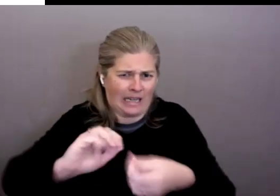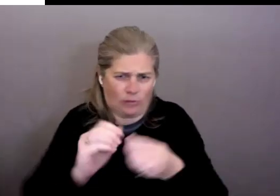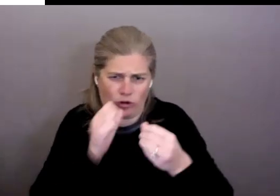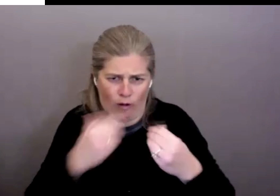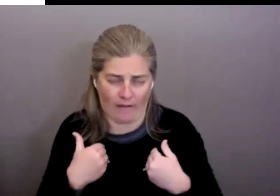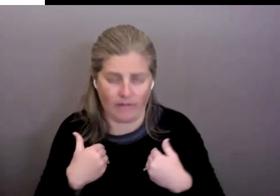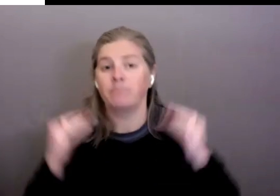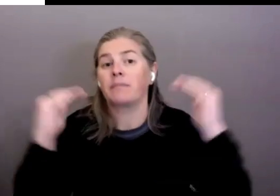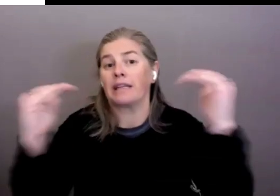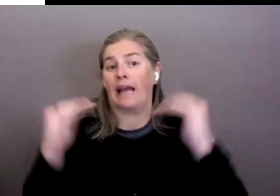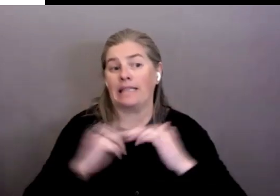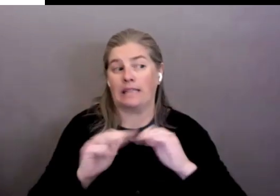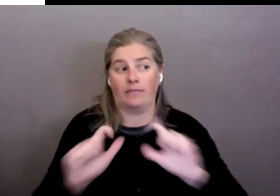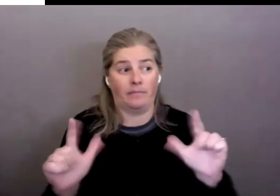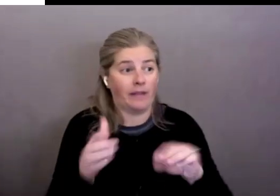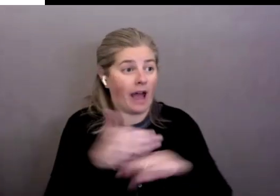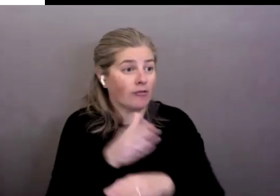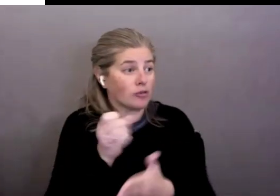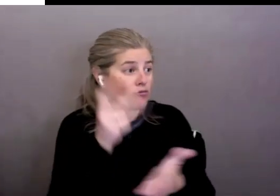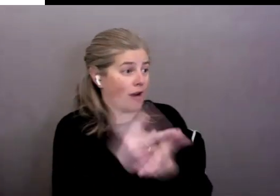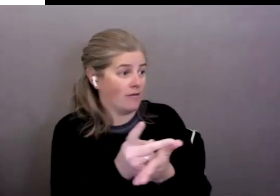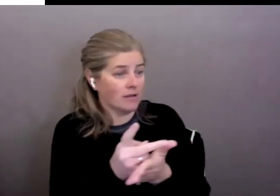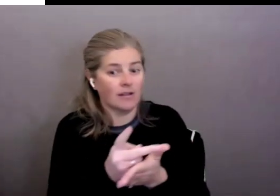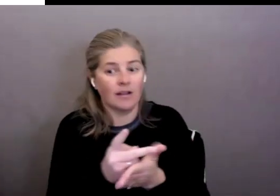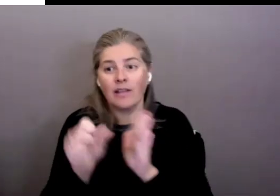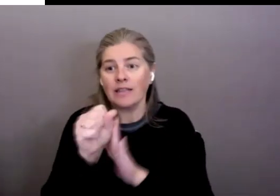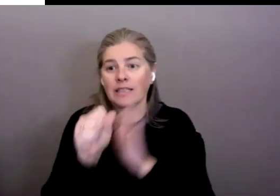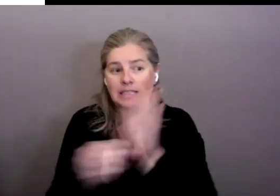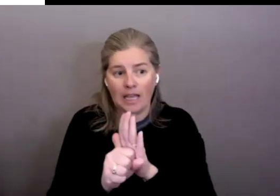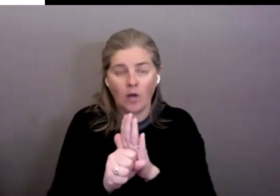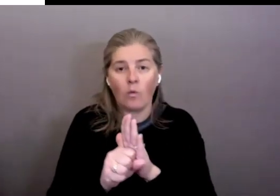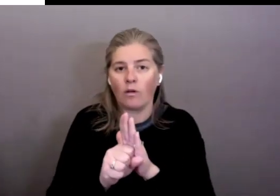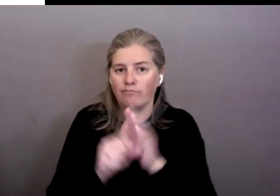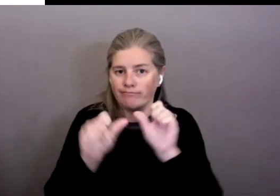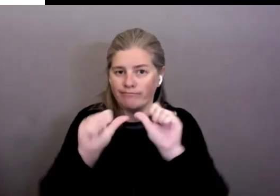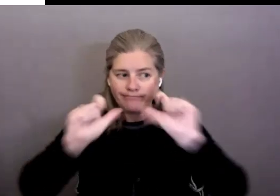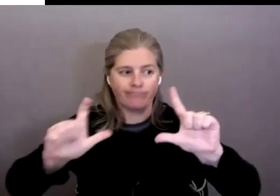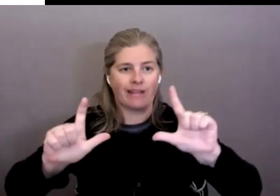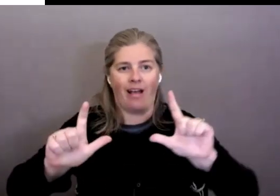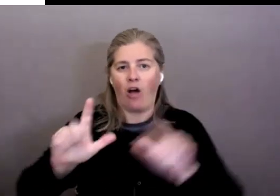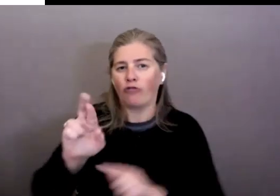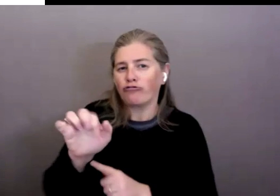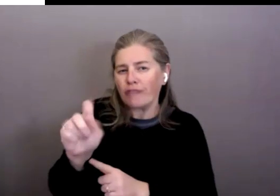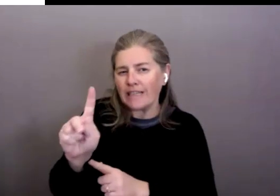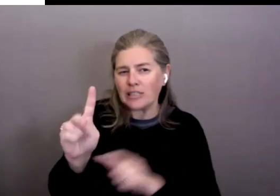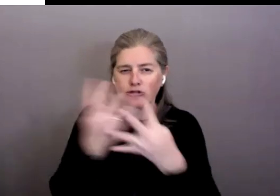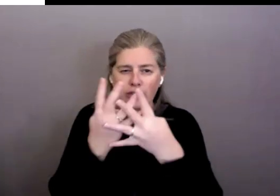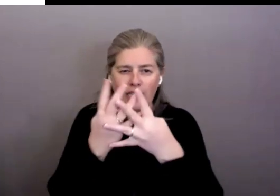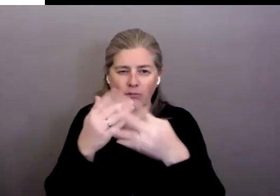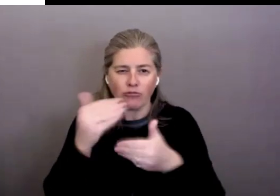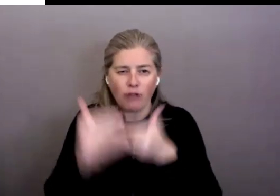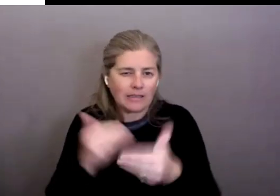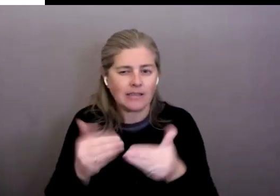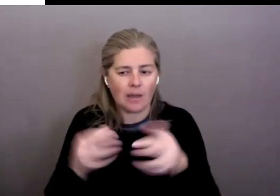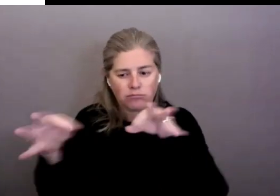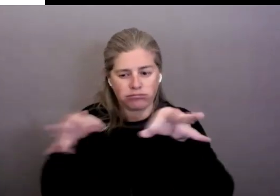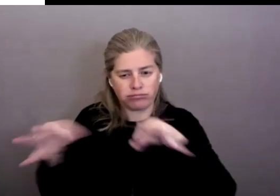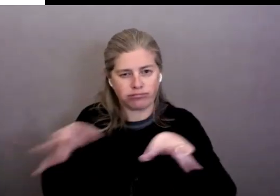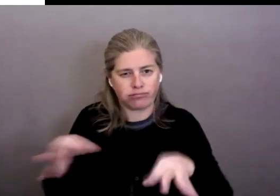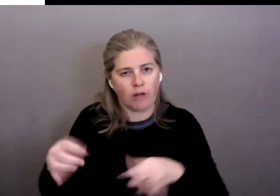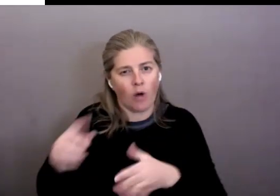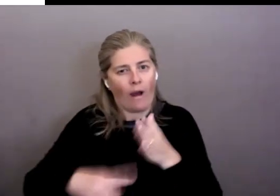So after prior approval, the state policy lays out their risk screening process and outlines the assurances that they'd like a AAA to